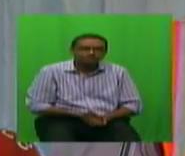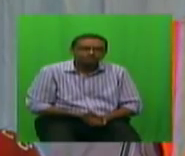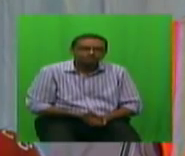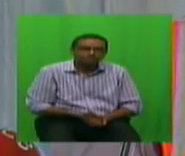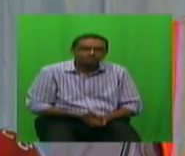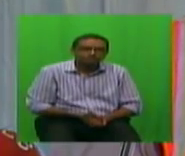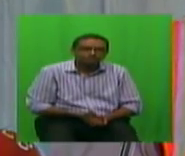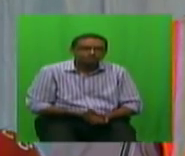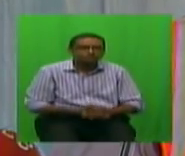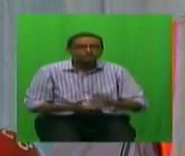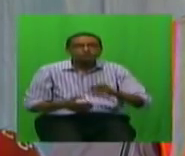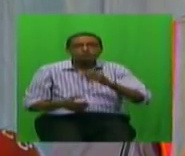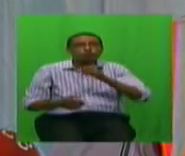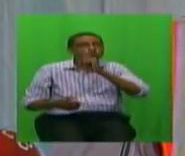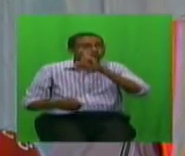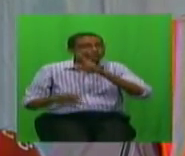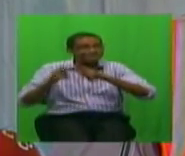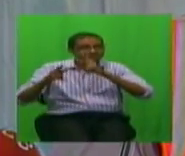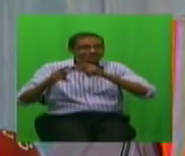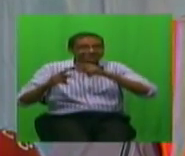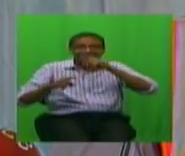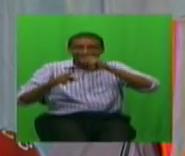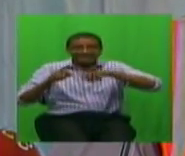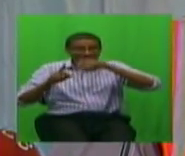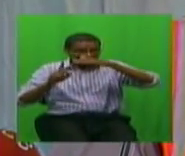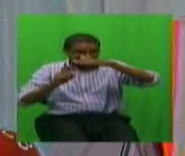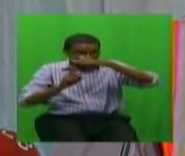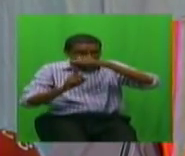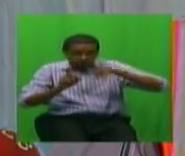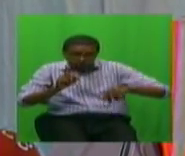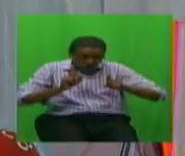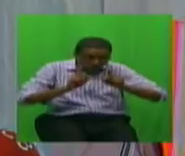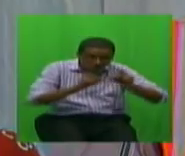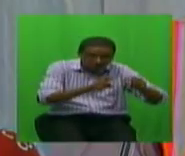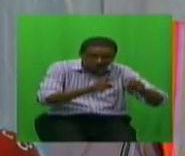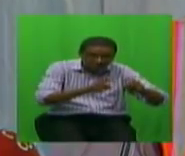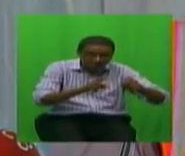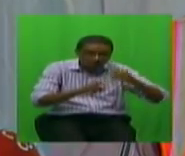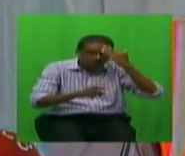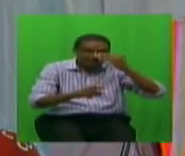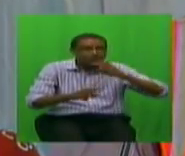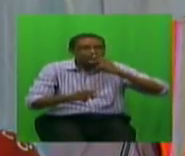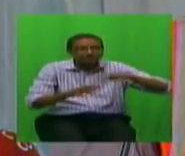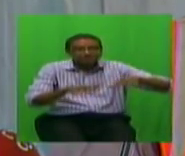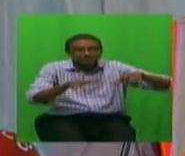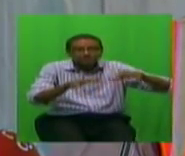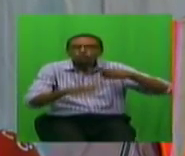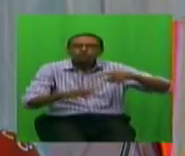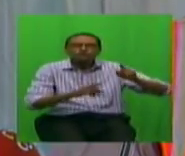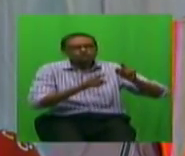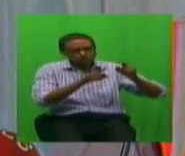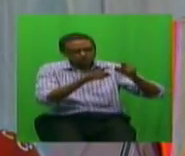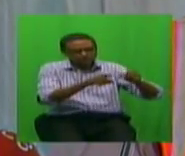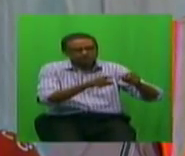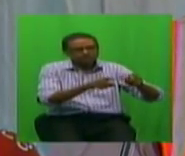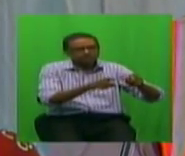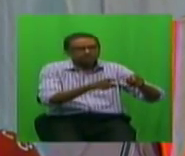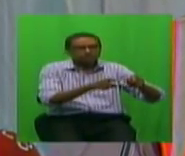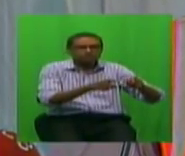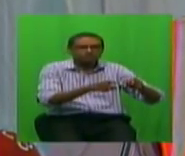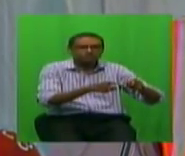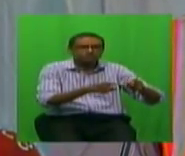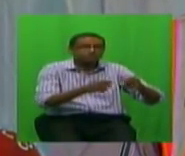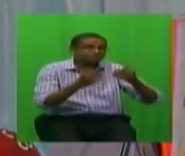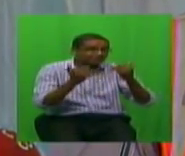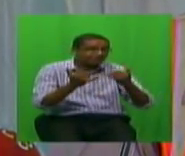citizens cannot access. We are going in there and we are taking in relief to these people. Trinidad and Tobago is at the cleanup stage now, and if